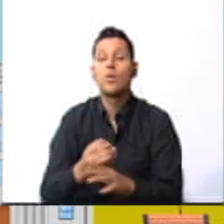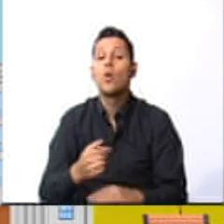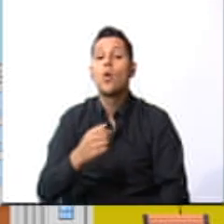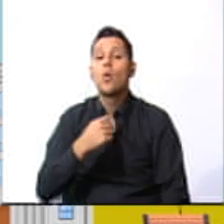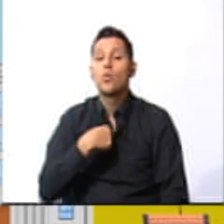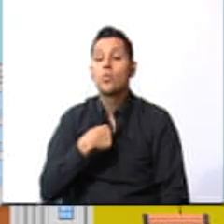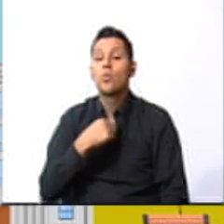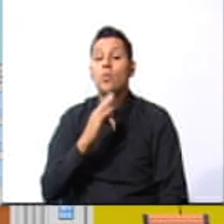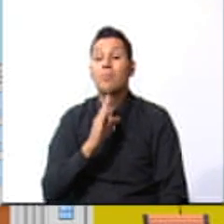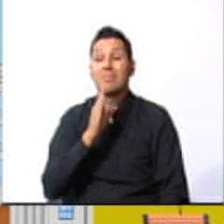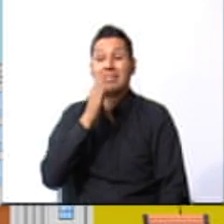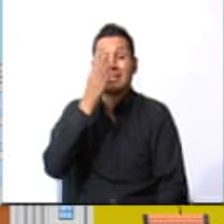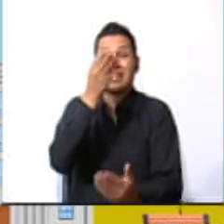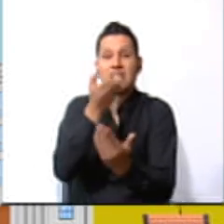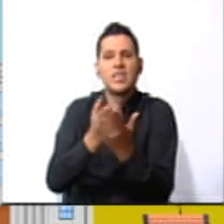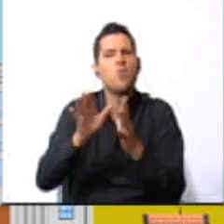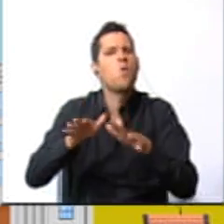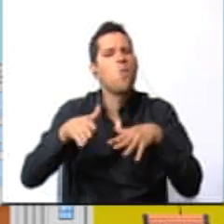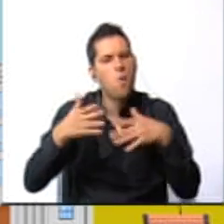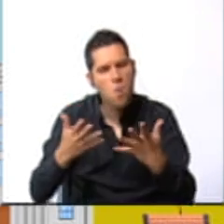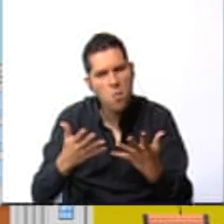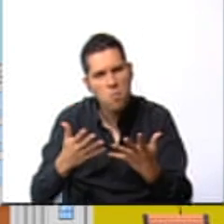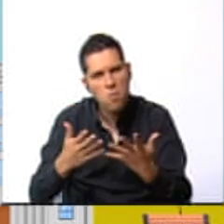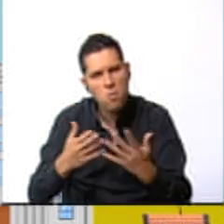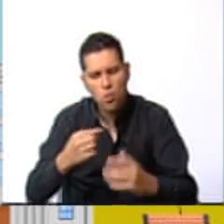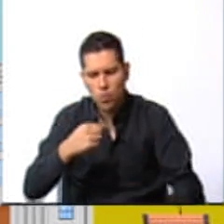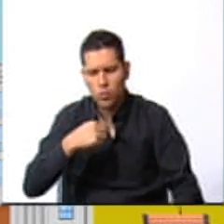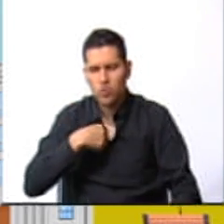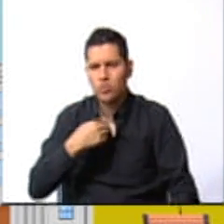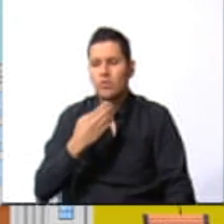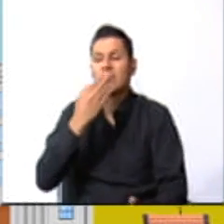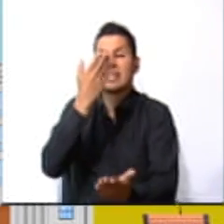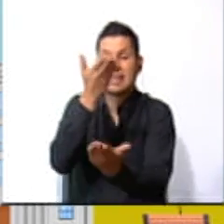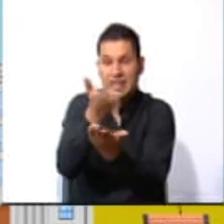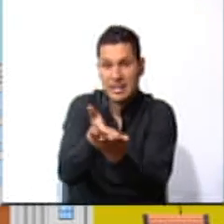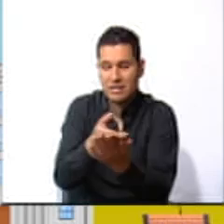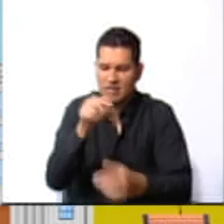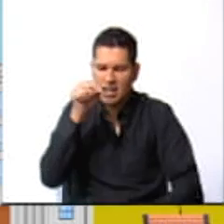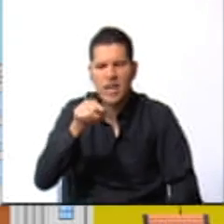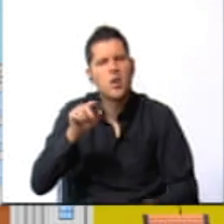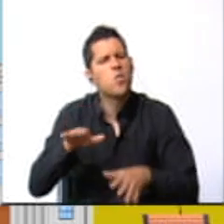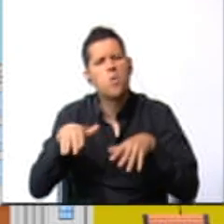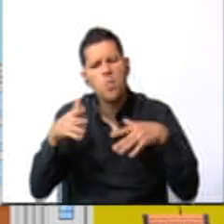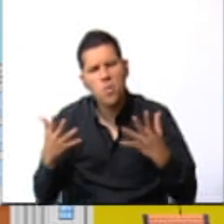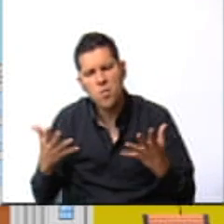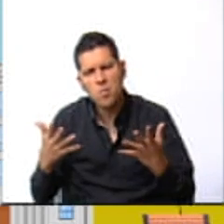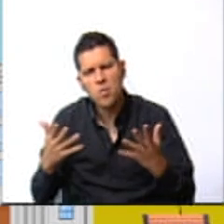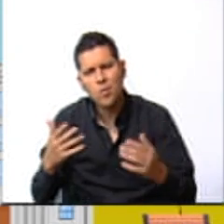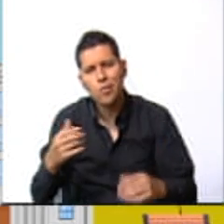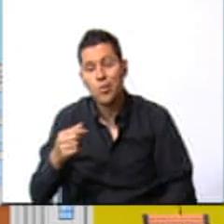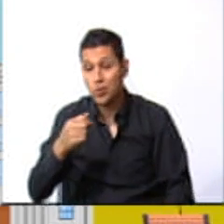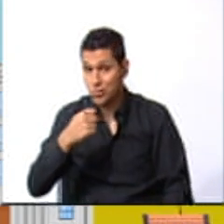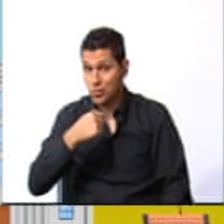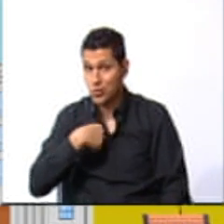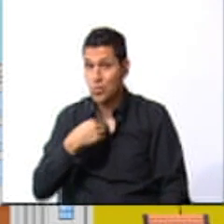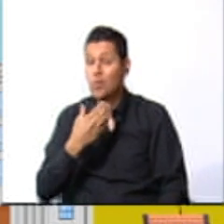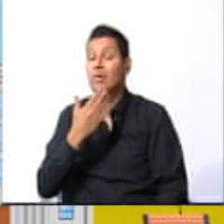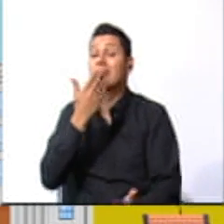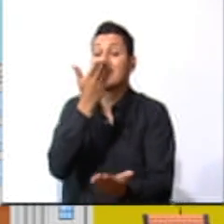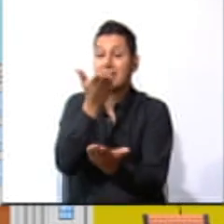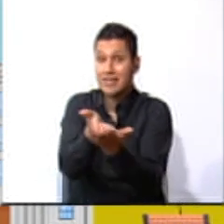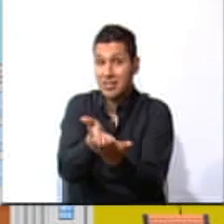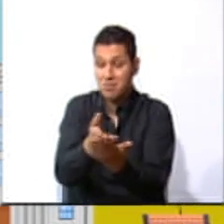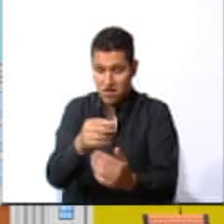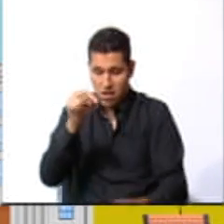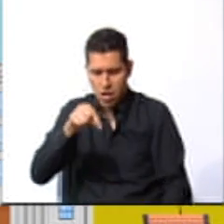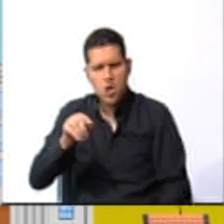to? Repeat. How do I get to? How do I get to?